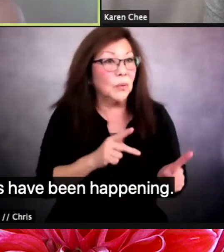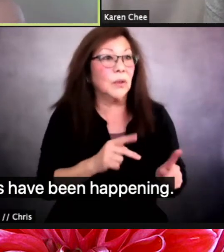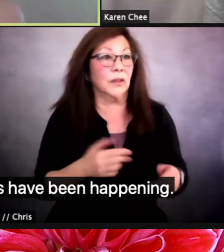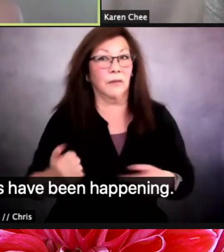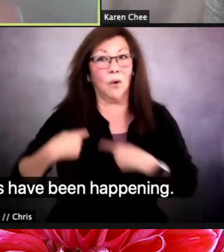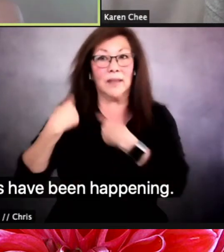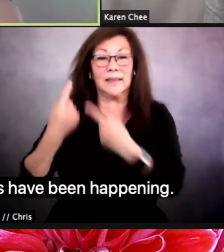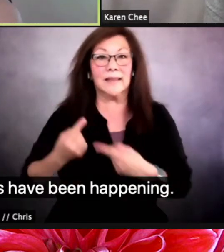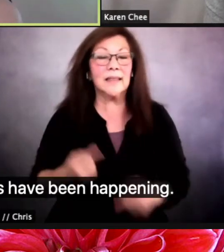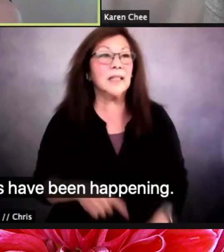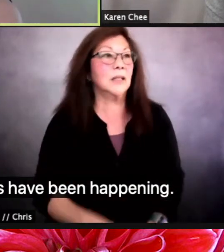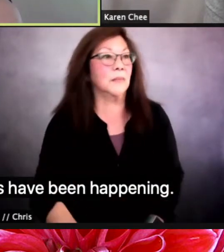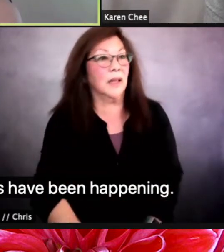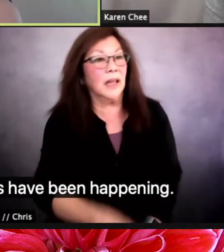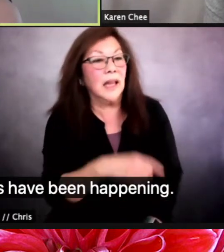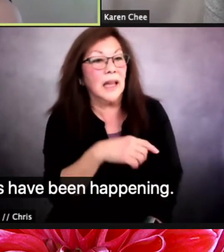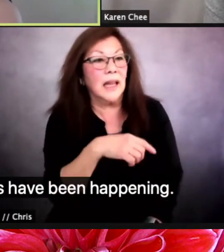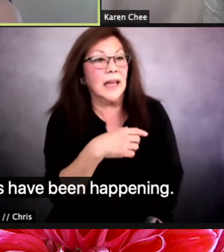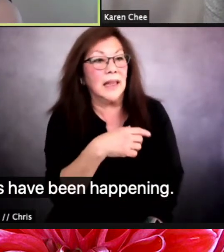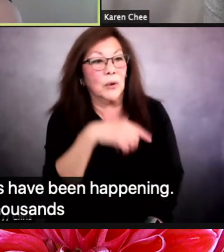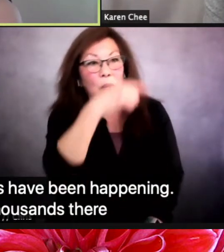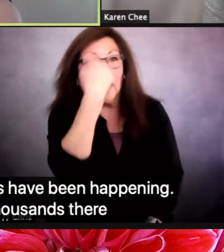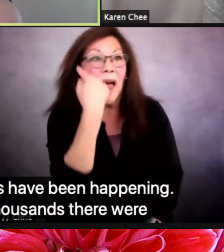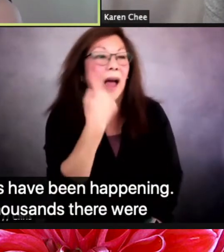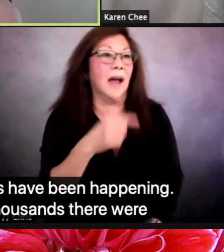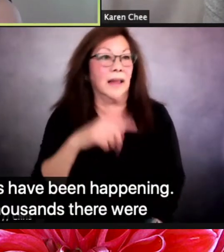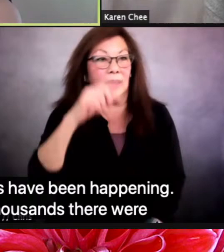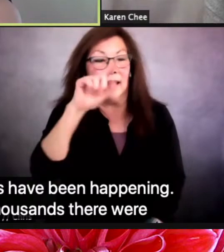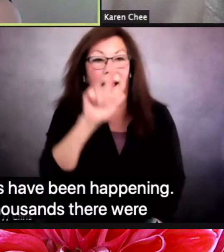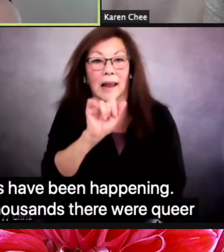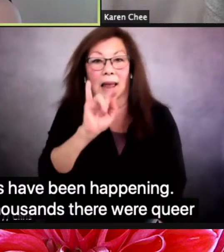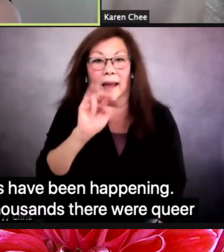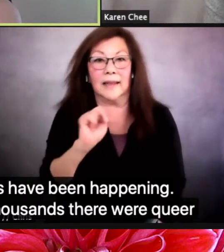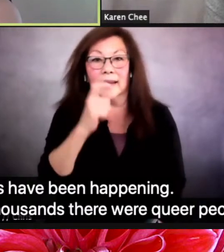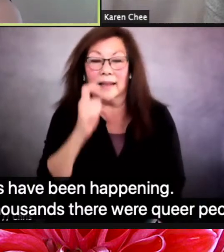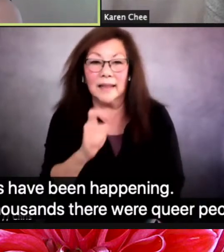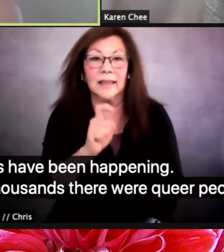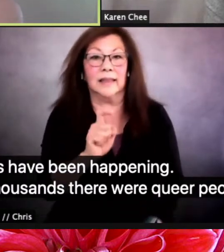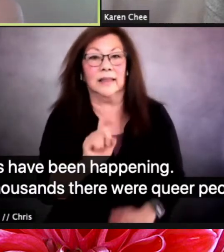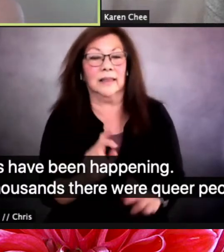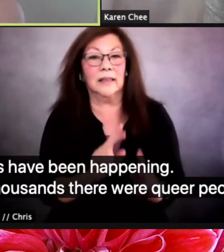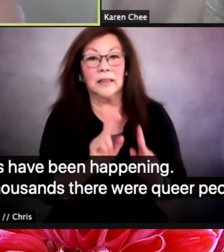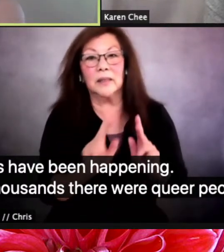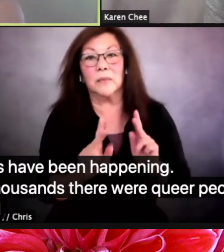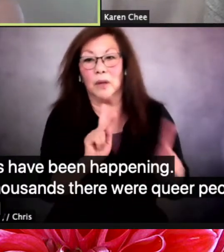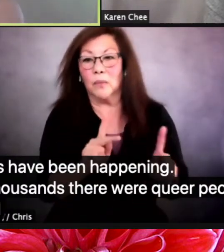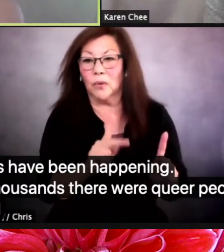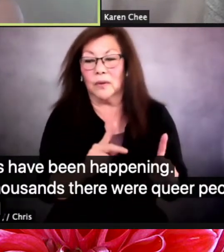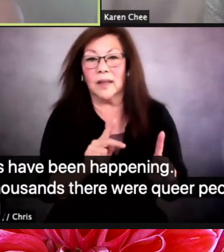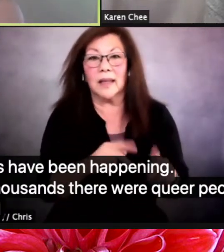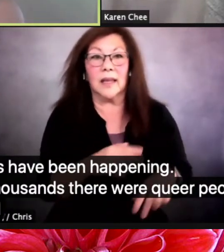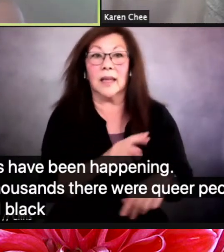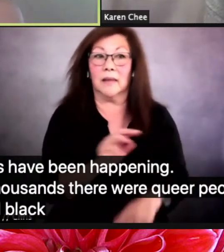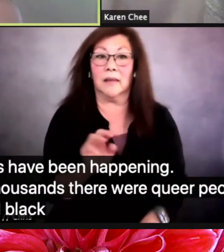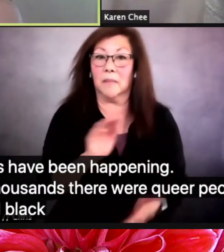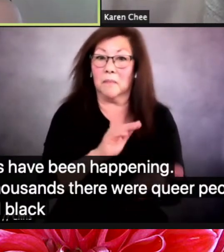and Latinx people in the American West, but it's really this